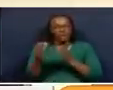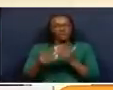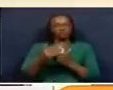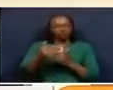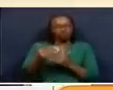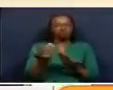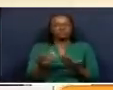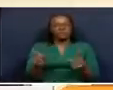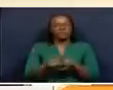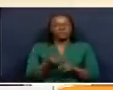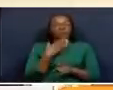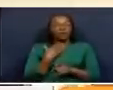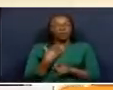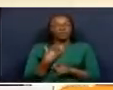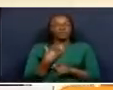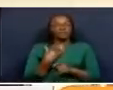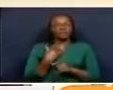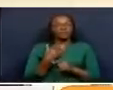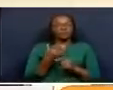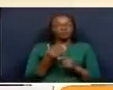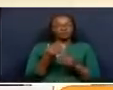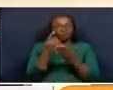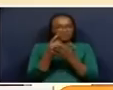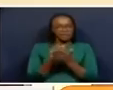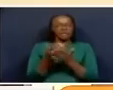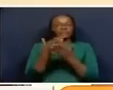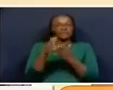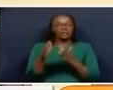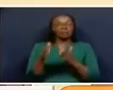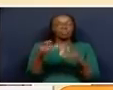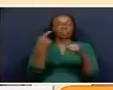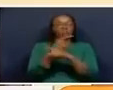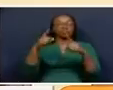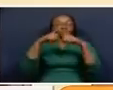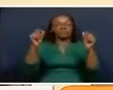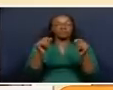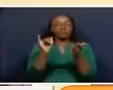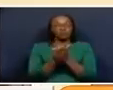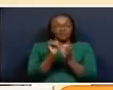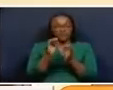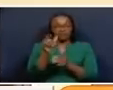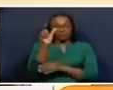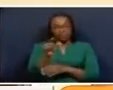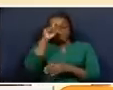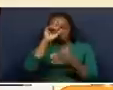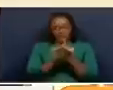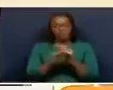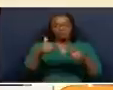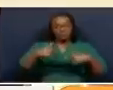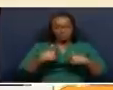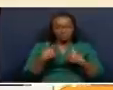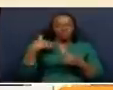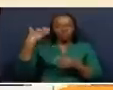also speak to some of the controversial statements that he has made, so that somebody who believes that I am a cerebral